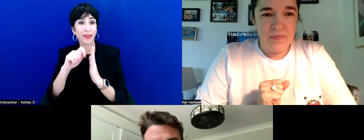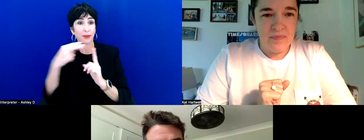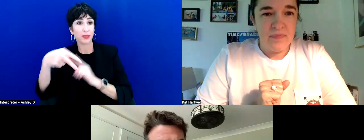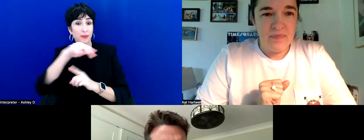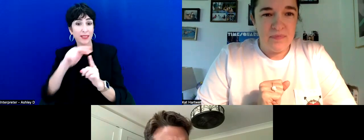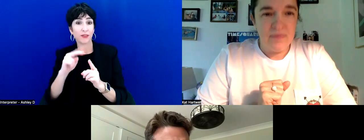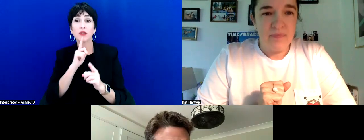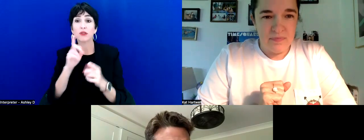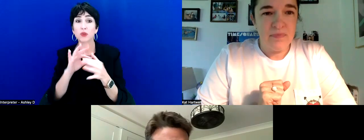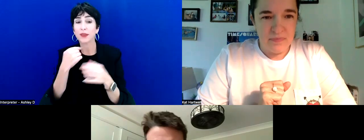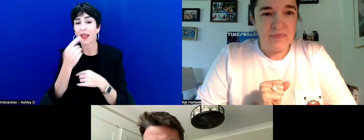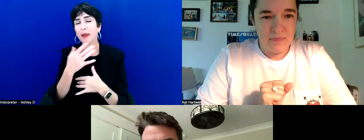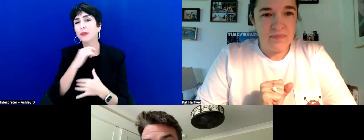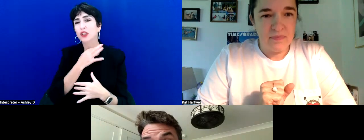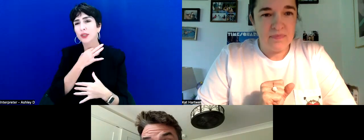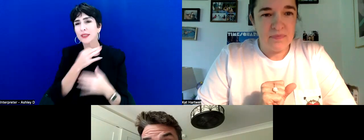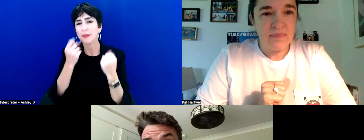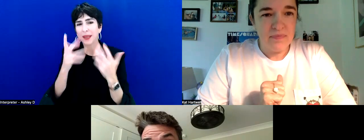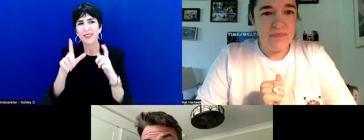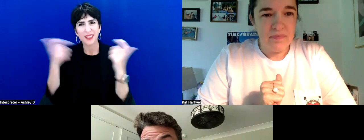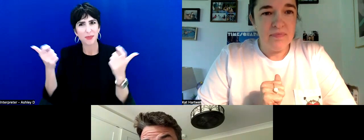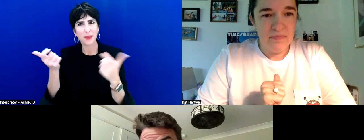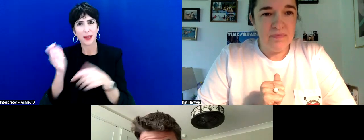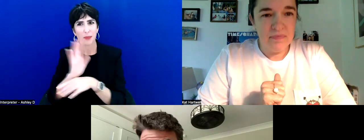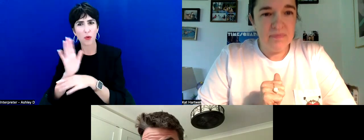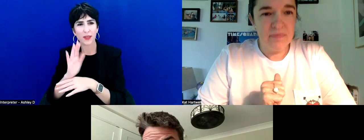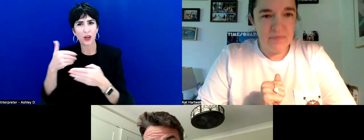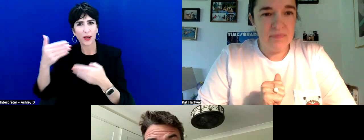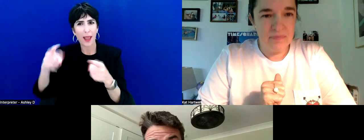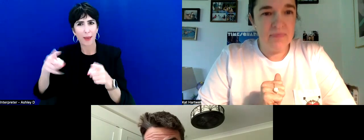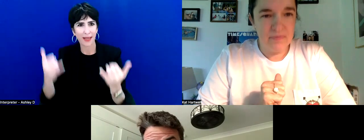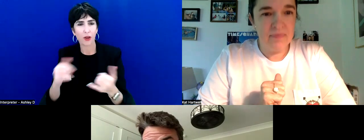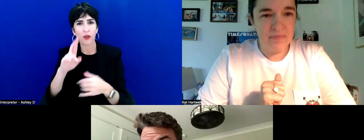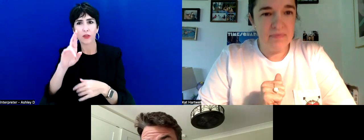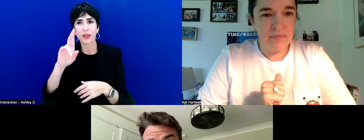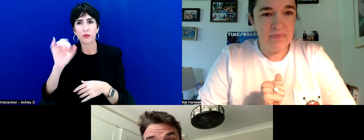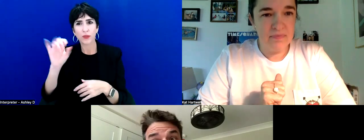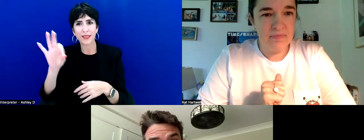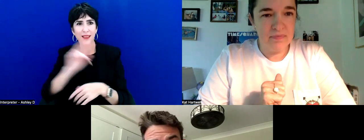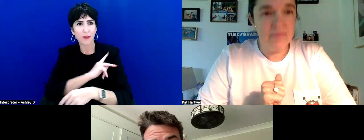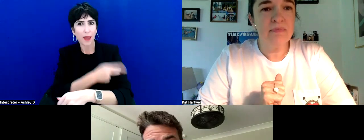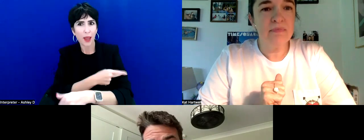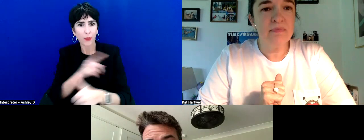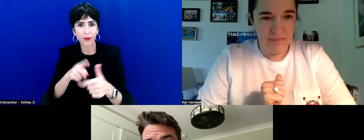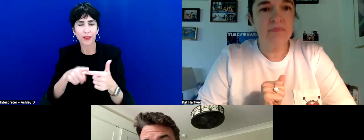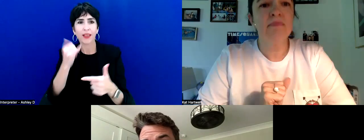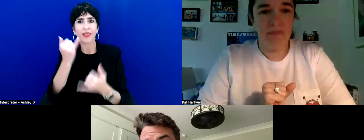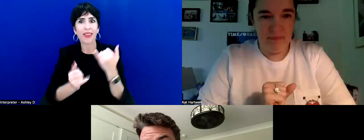storytelling, I'm curious because there's a lot of these big budget shows coming out now, right? Like the Rings of Power. You had The Last of Us.